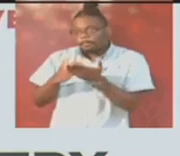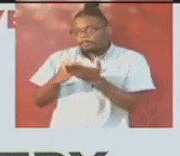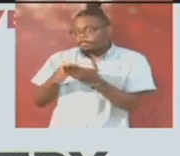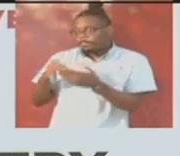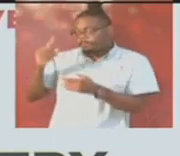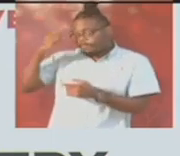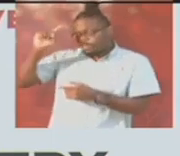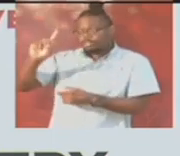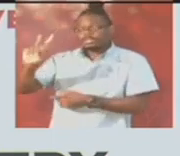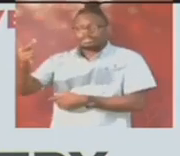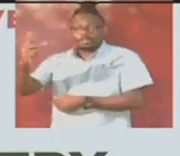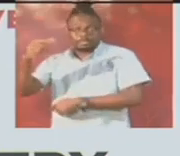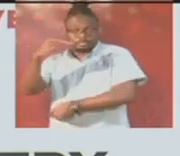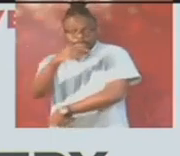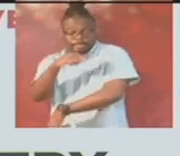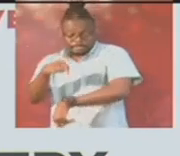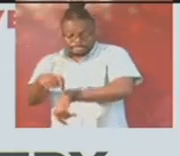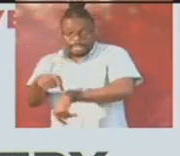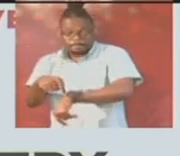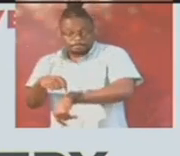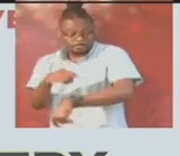been vaccinated.